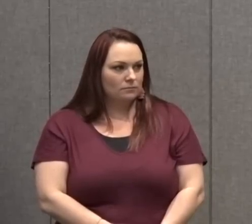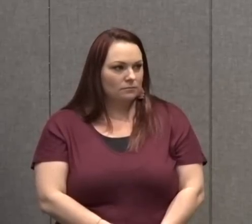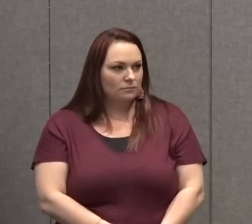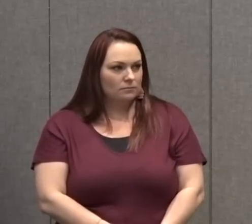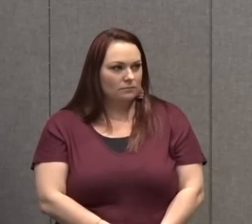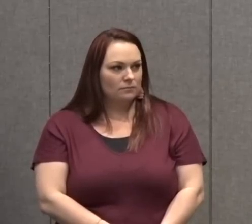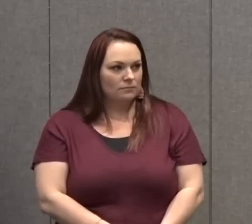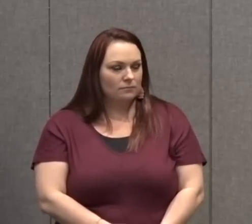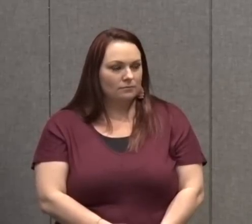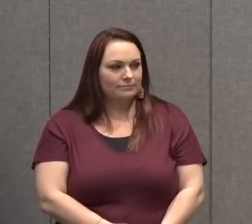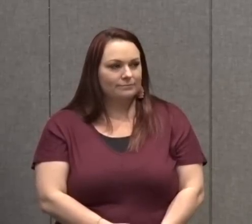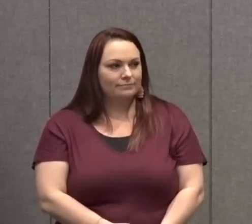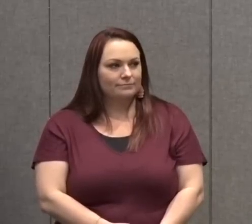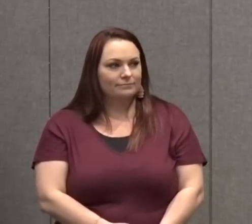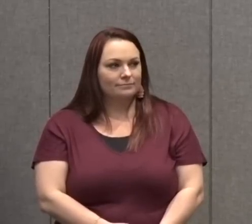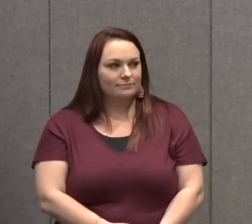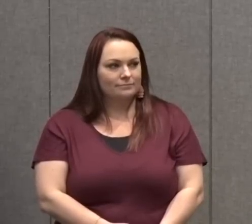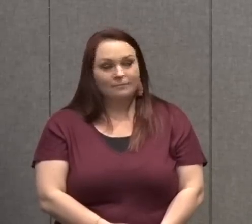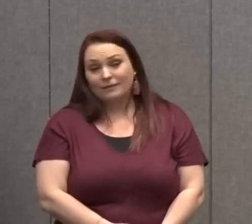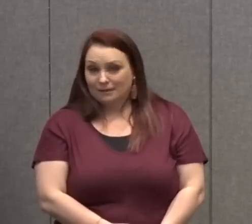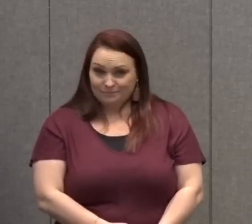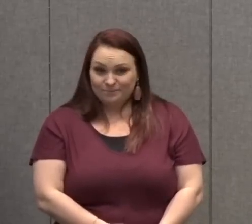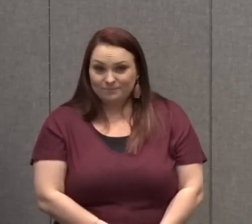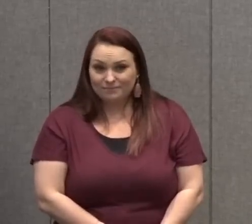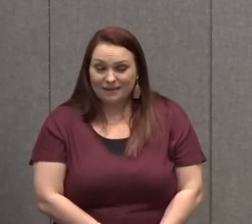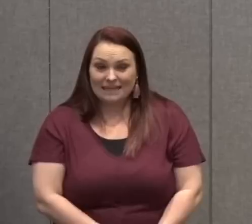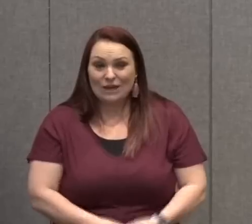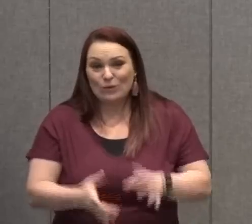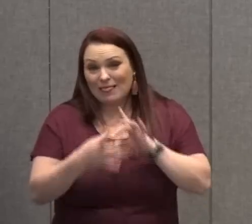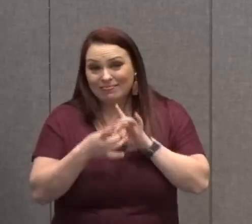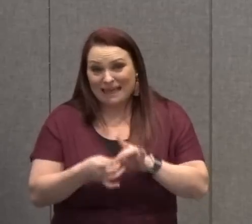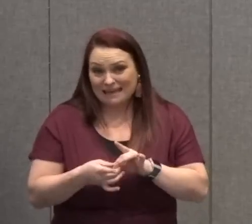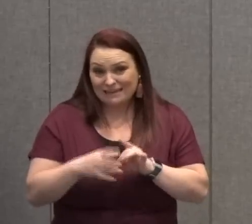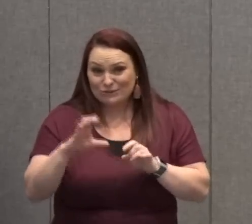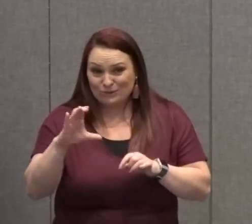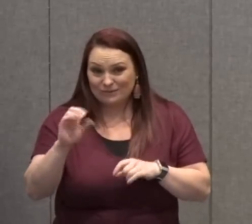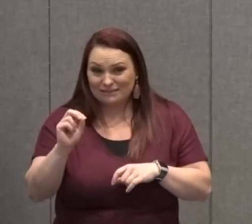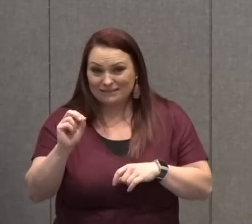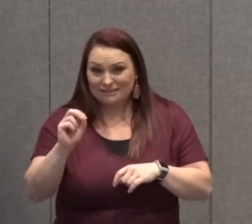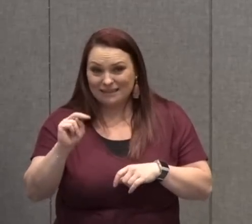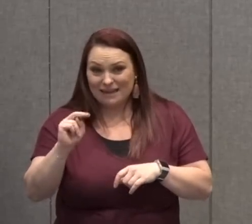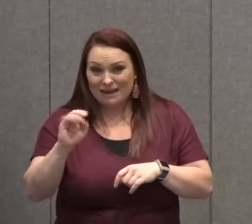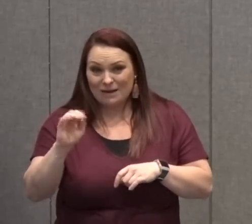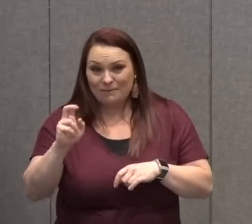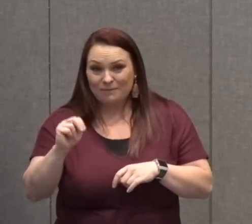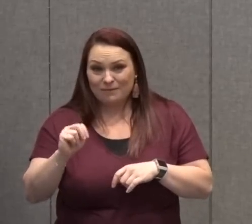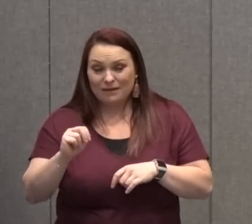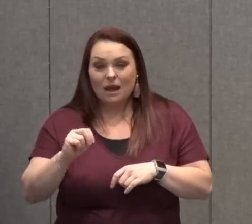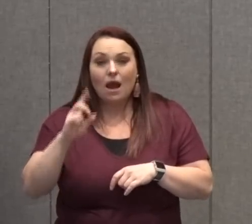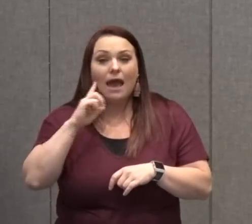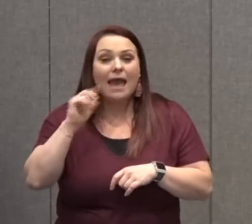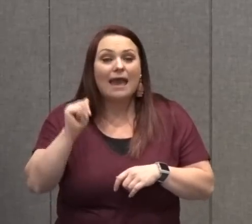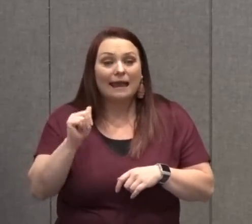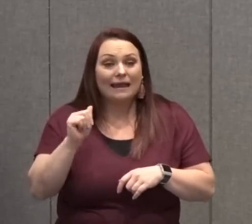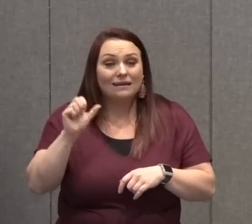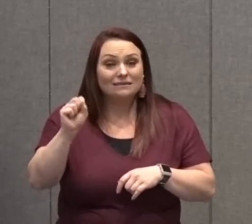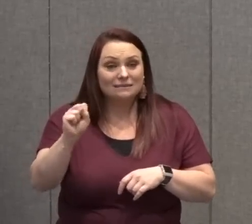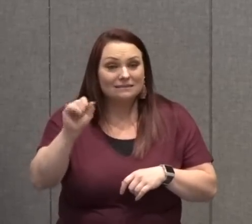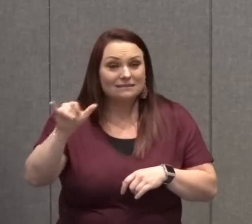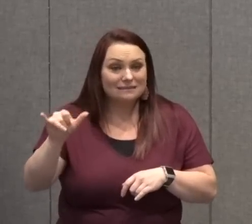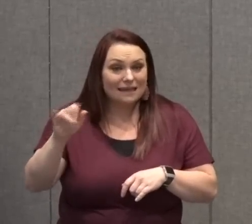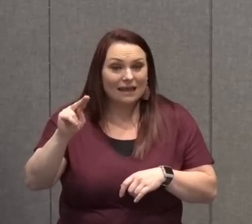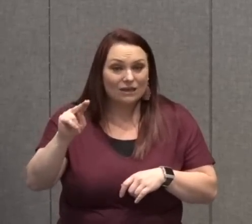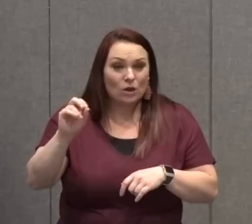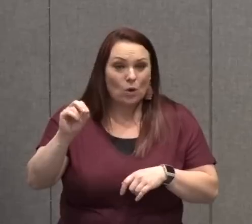ah speaking of cinnamon oh look at this a synonym for a